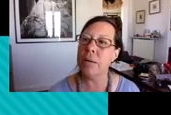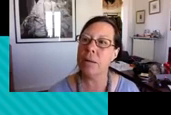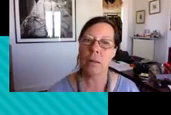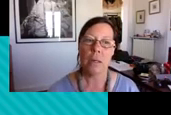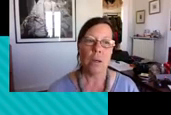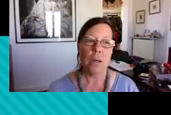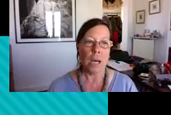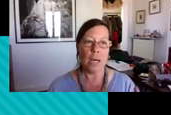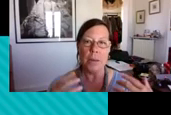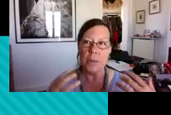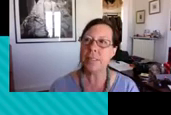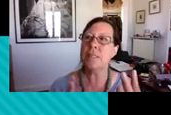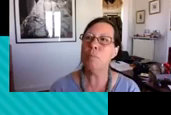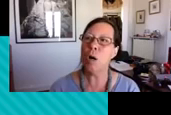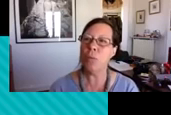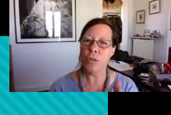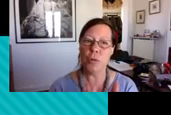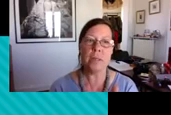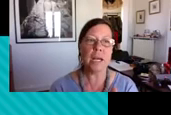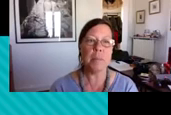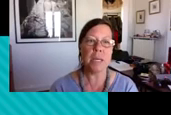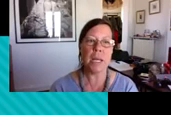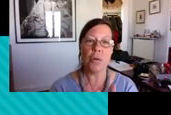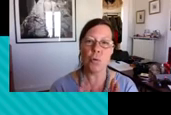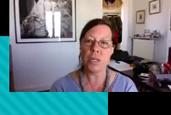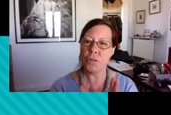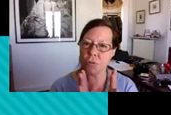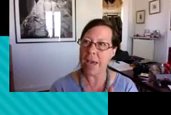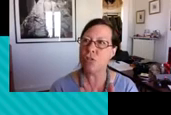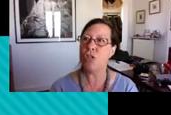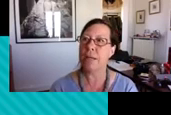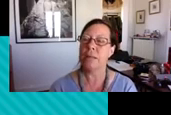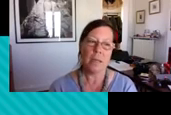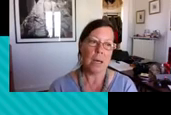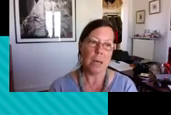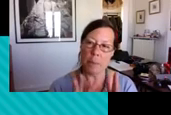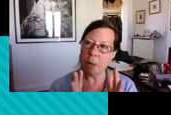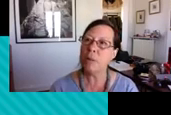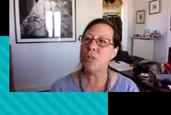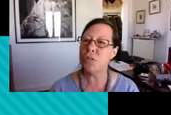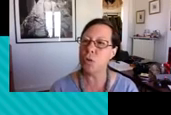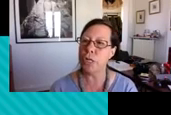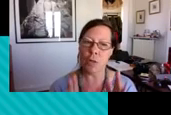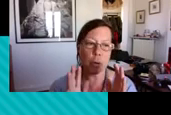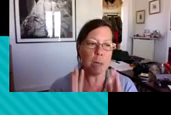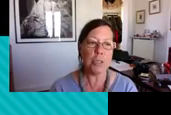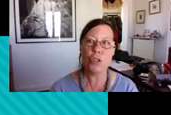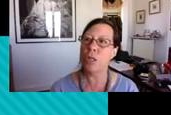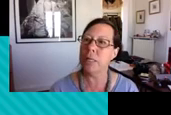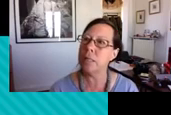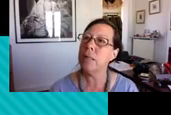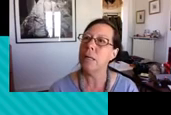way, this is the moment when you need to come in and you need to fact check and publish a story or